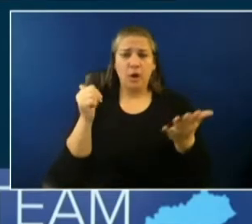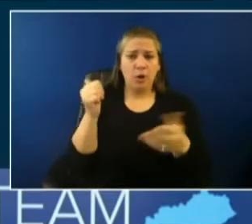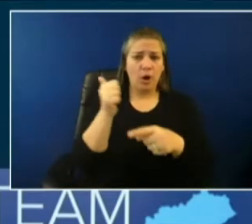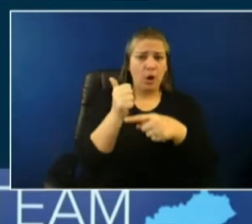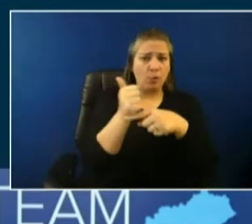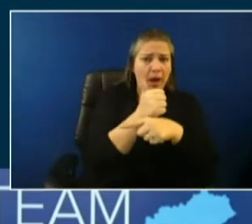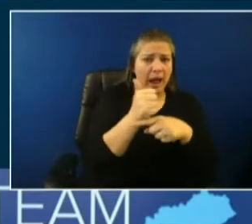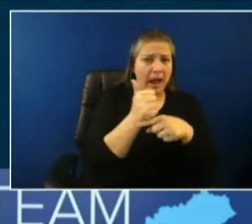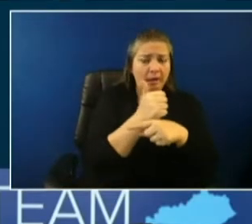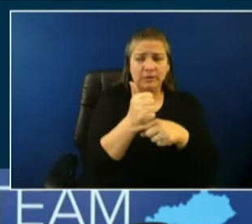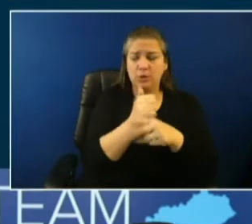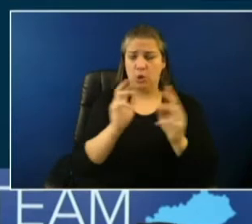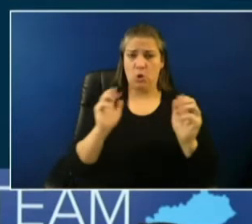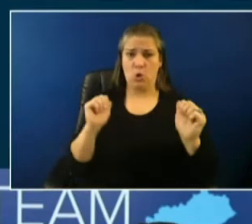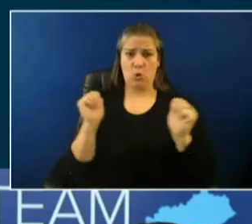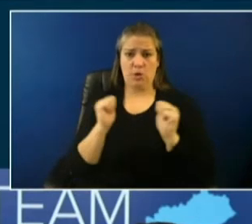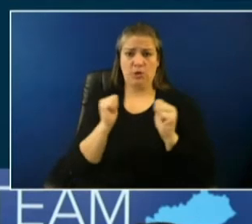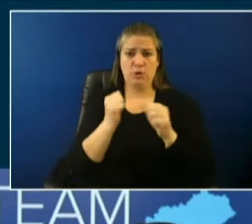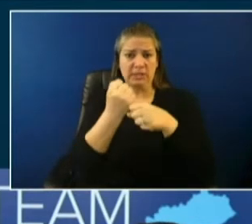safety tips, go to